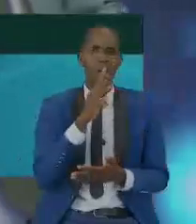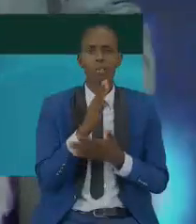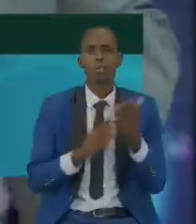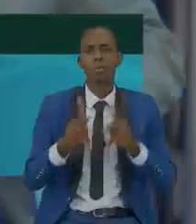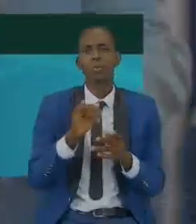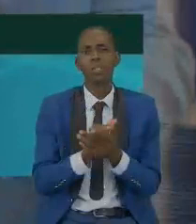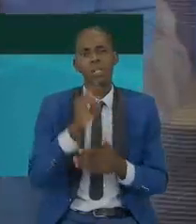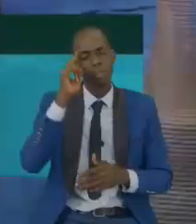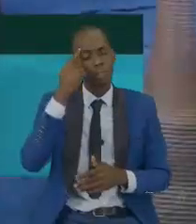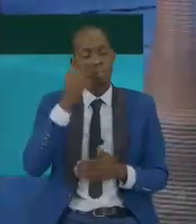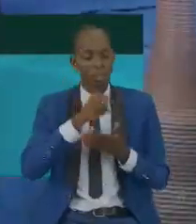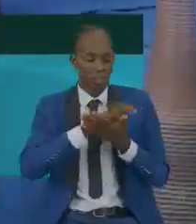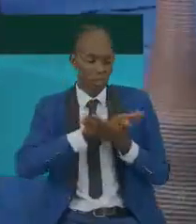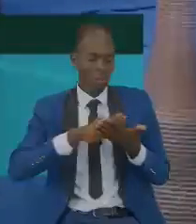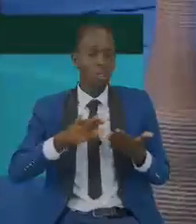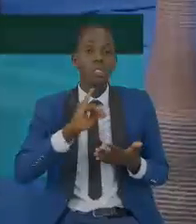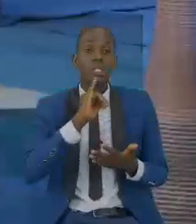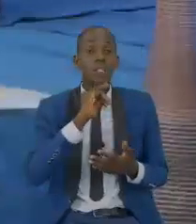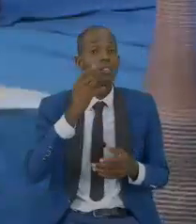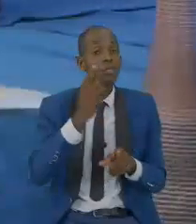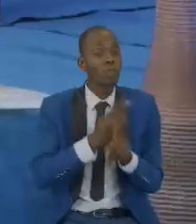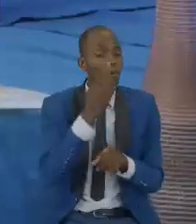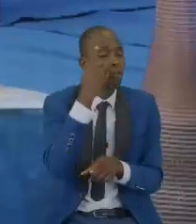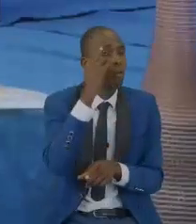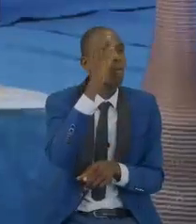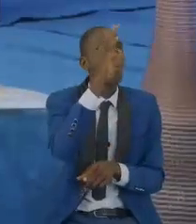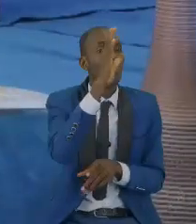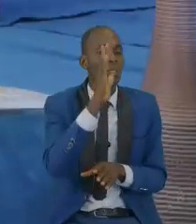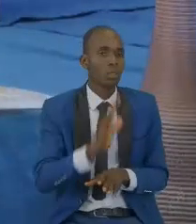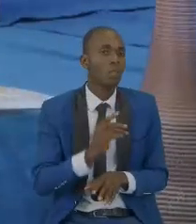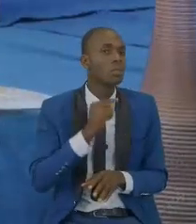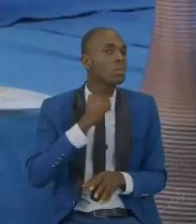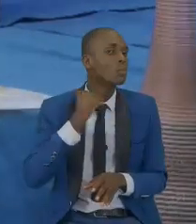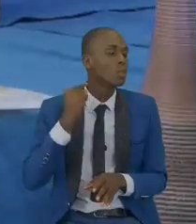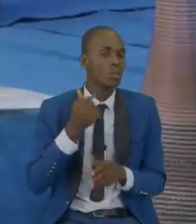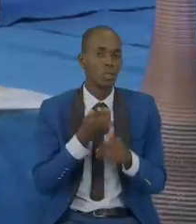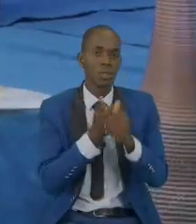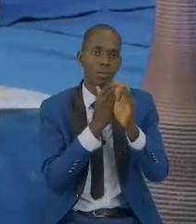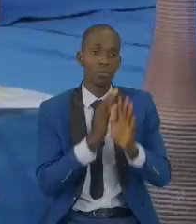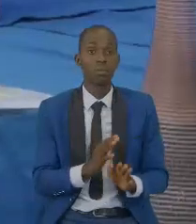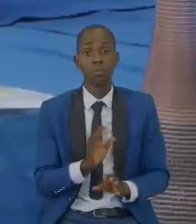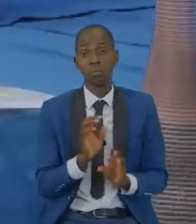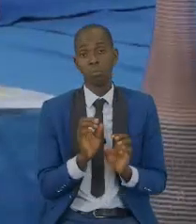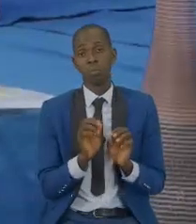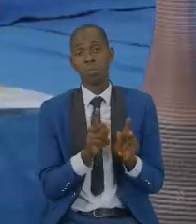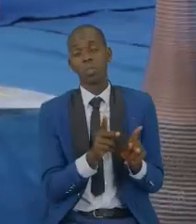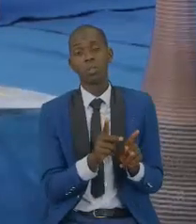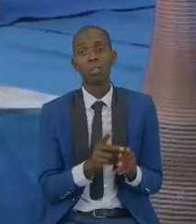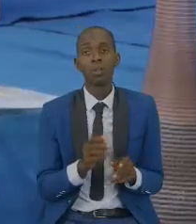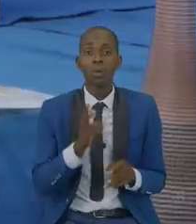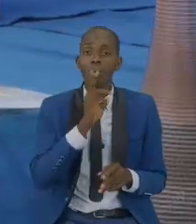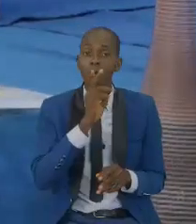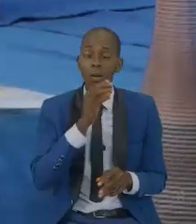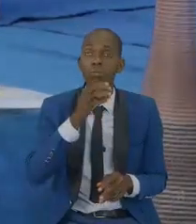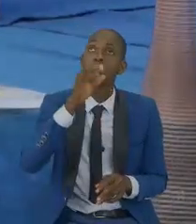that sanctification is only for ministers, only for the apostles. Well, water drinking